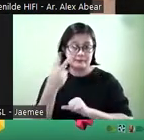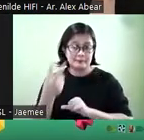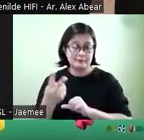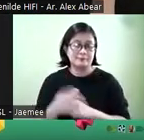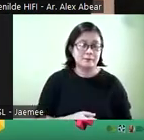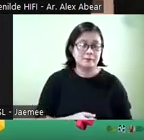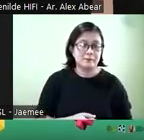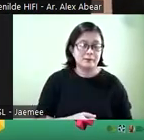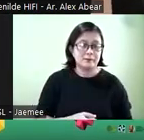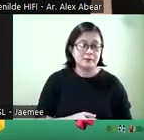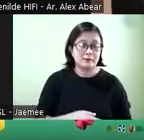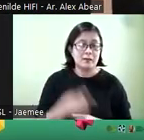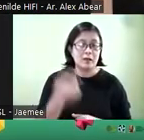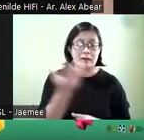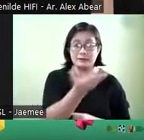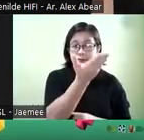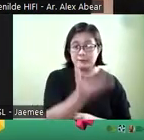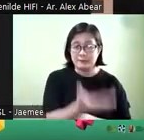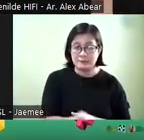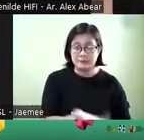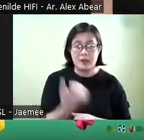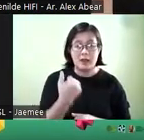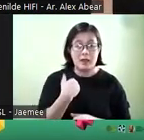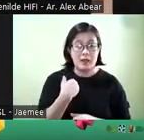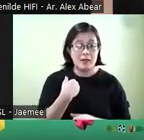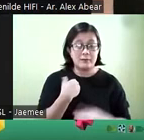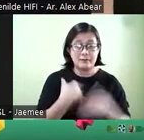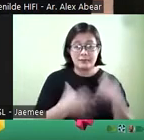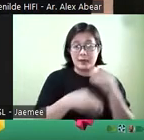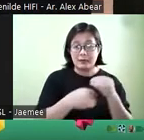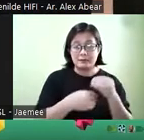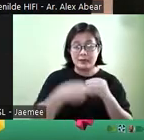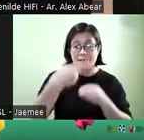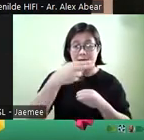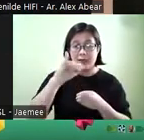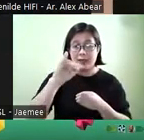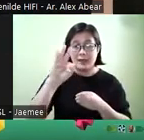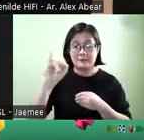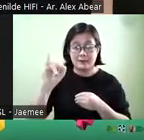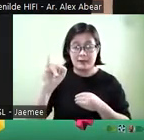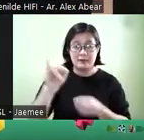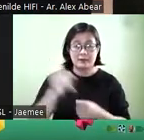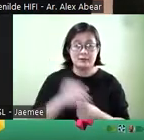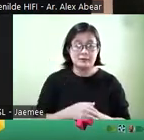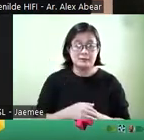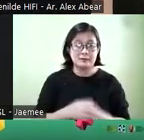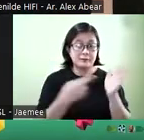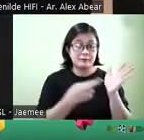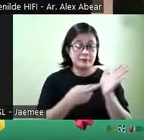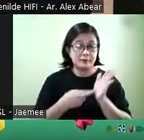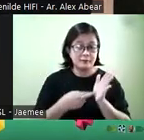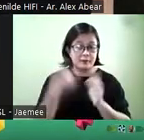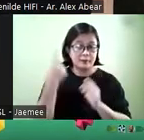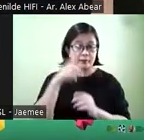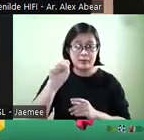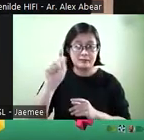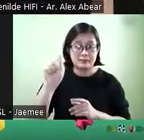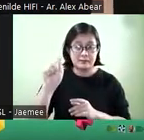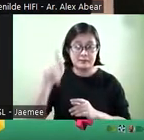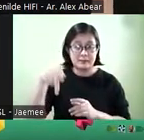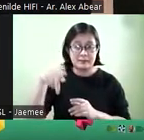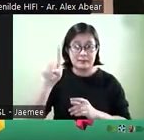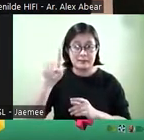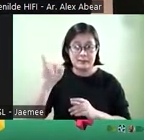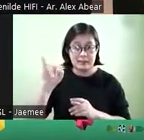in addition, here are some of the value add that HIFI is bringing as mandated by DOST-PBI.